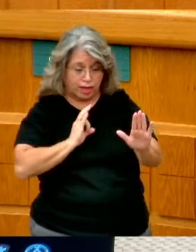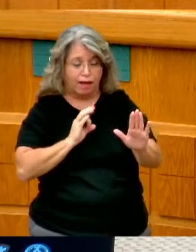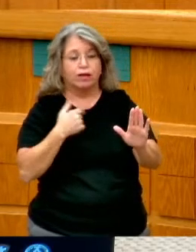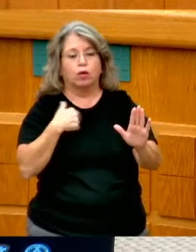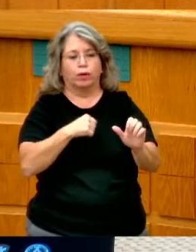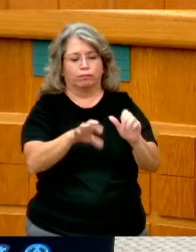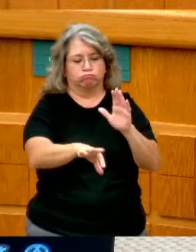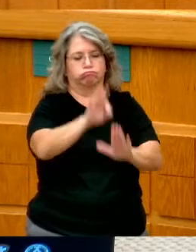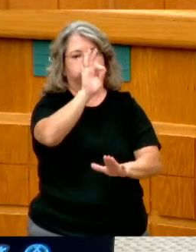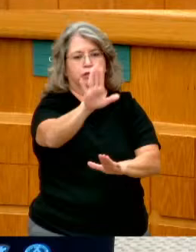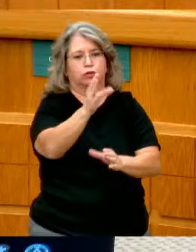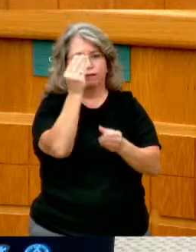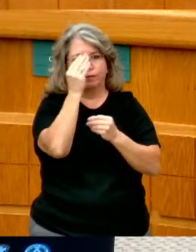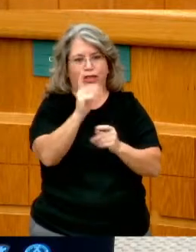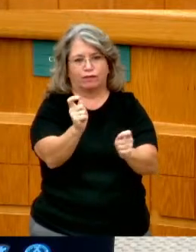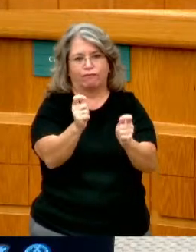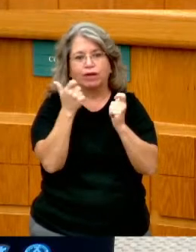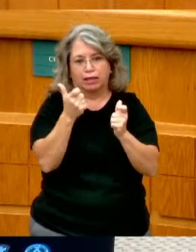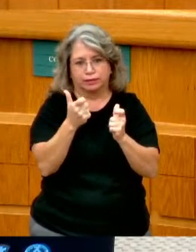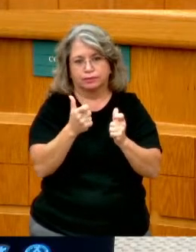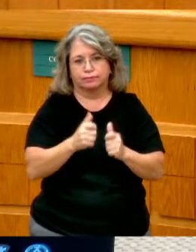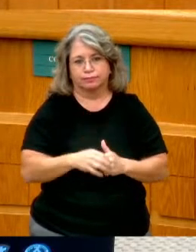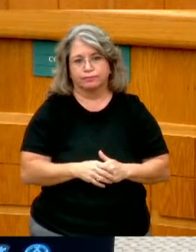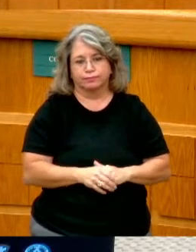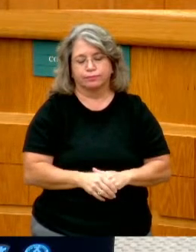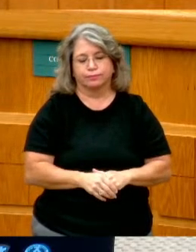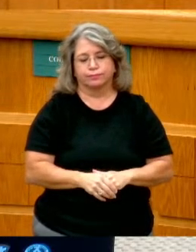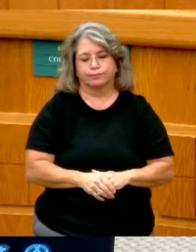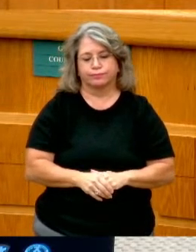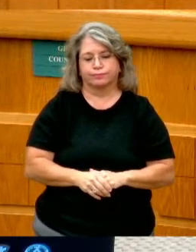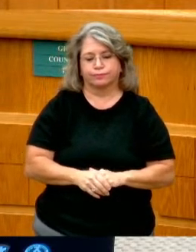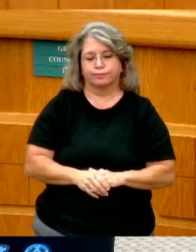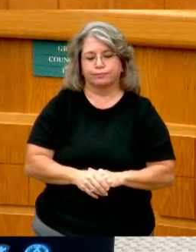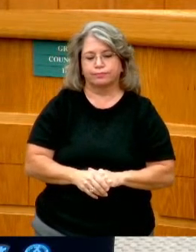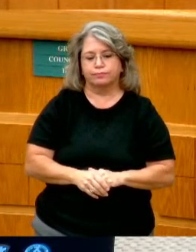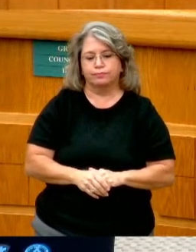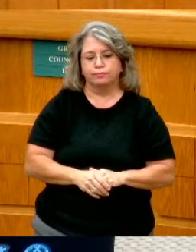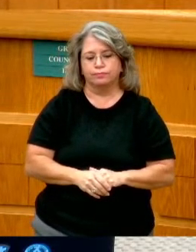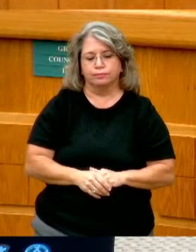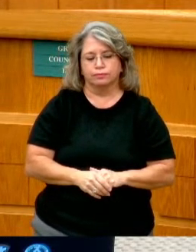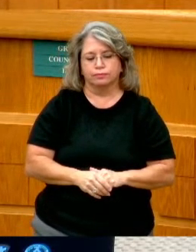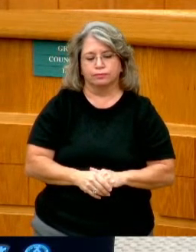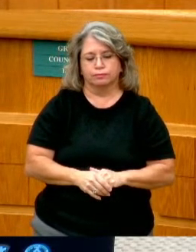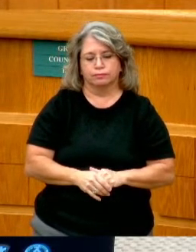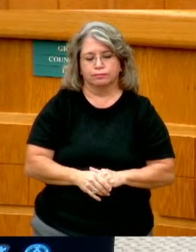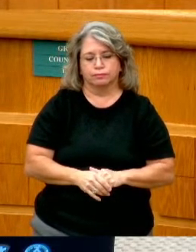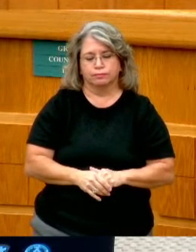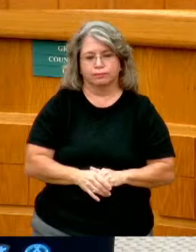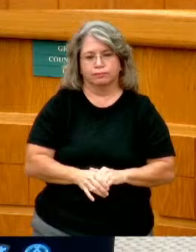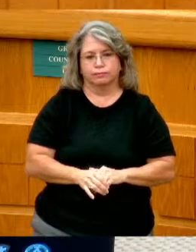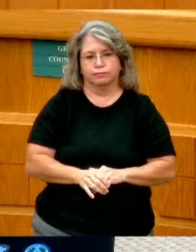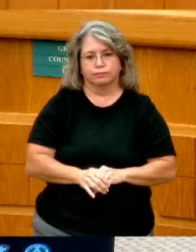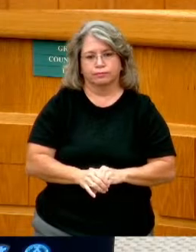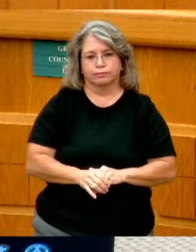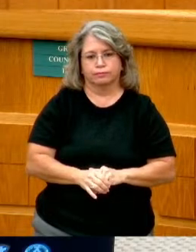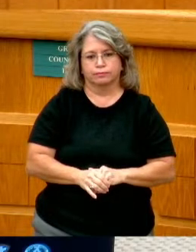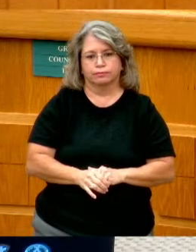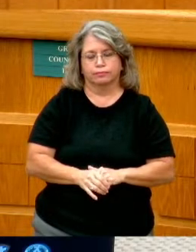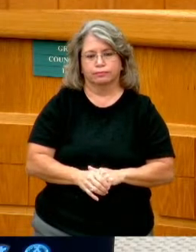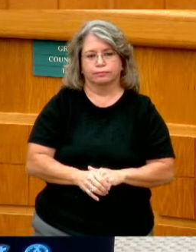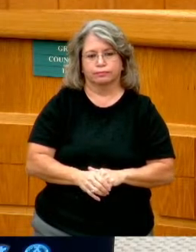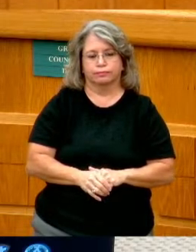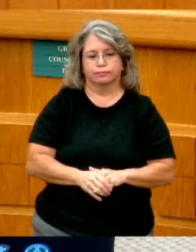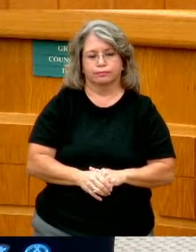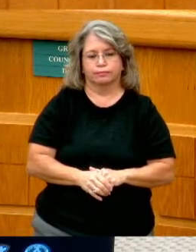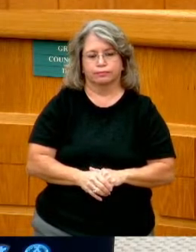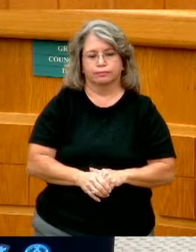¿puede recibir mi segunda dosis? Sí, absolutamente. Podemos encontrarlo en nuestro sistema, con su nombre y fecha de nacimiento, así que estará bien. Es